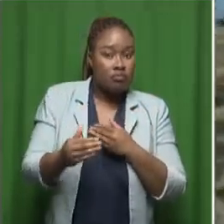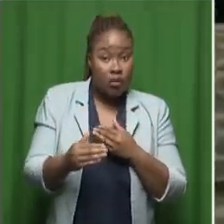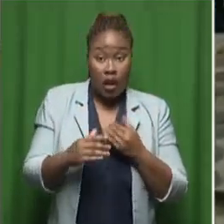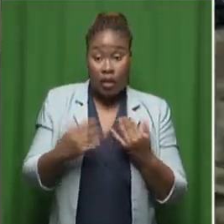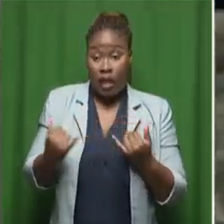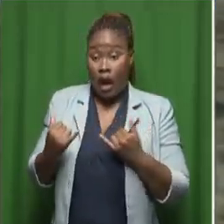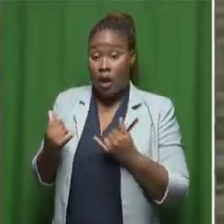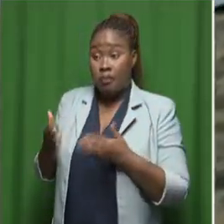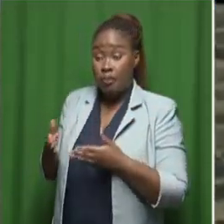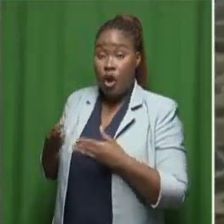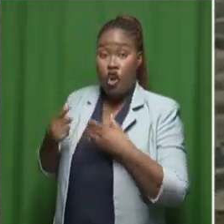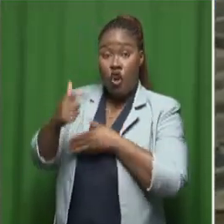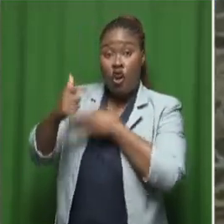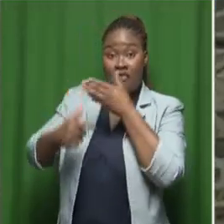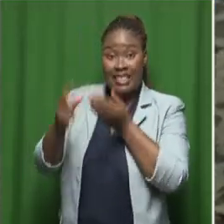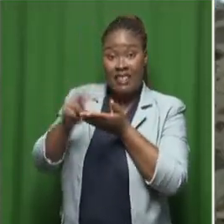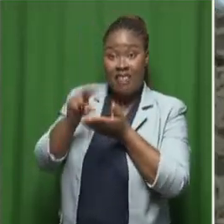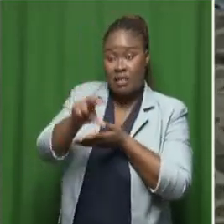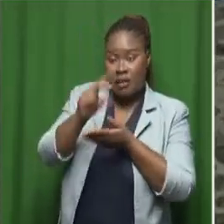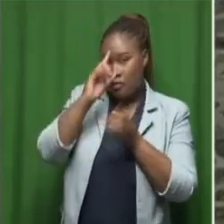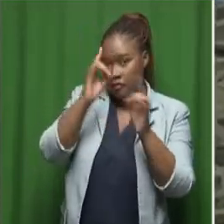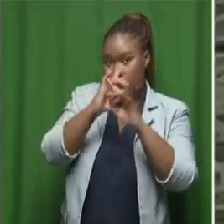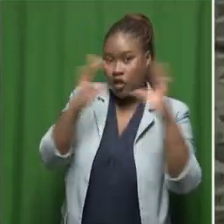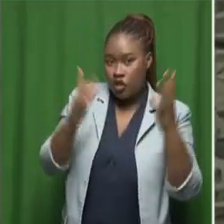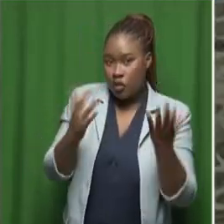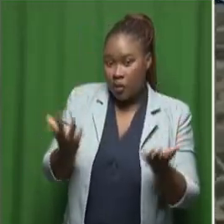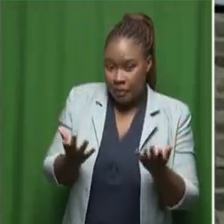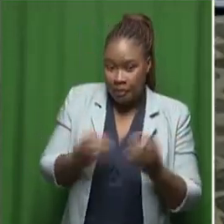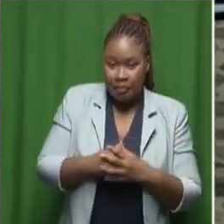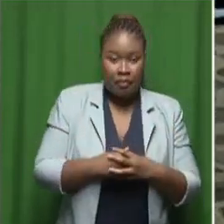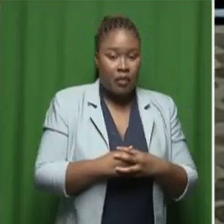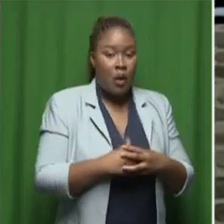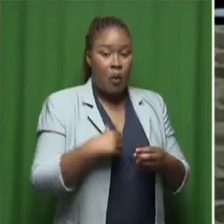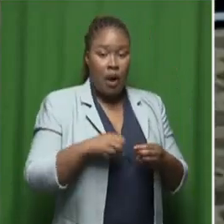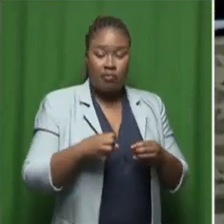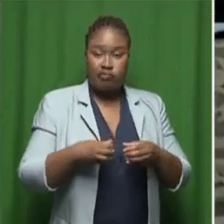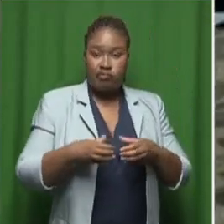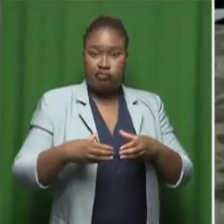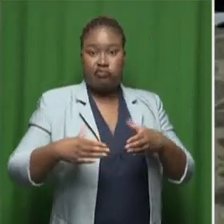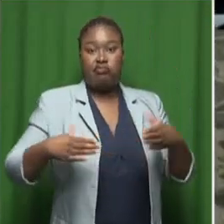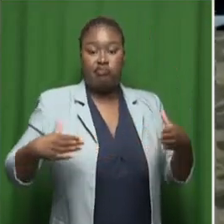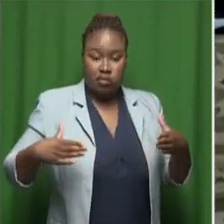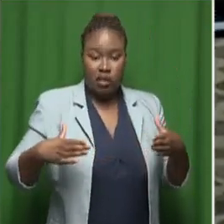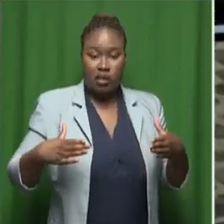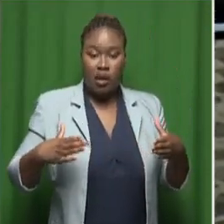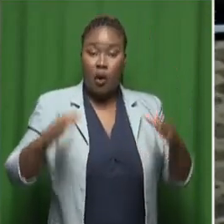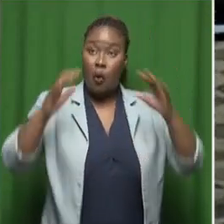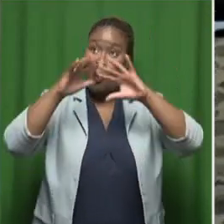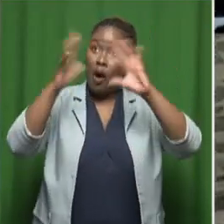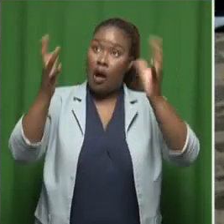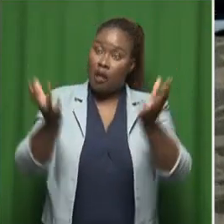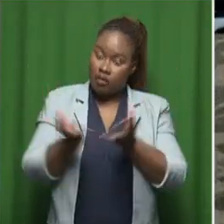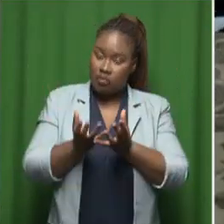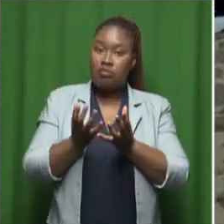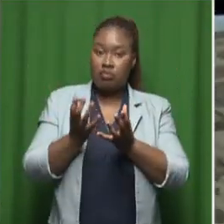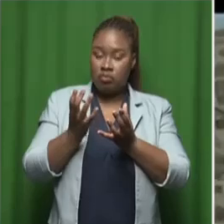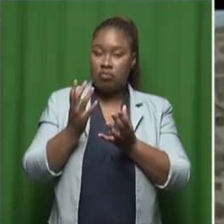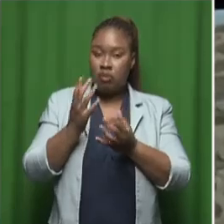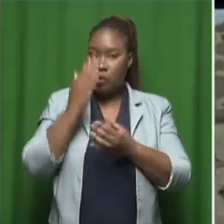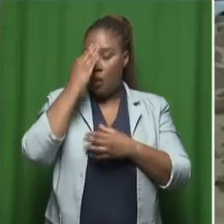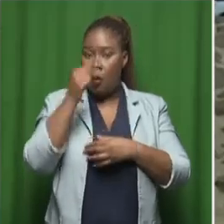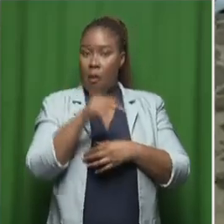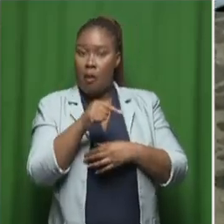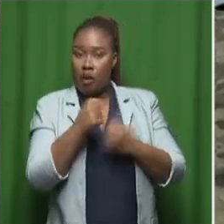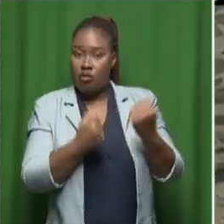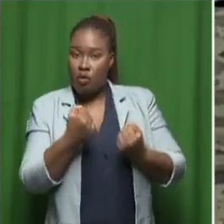conference, what is the vision? Well, the vision is to grow and become a well-known brand worldwide as well.